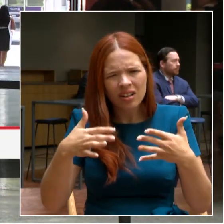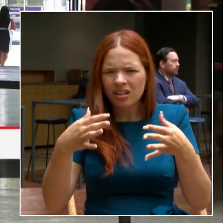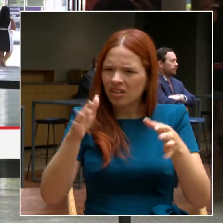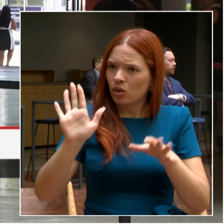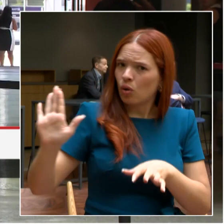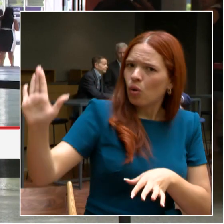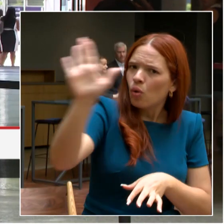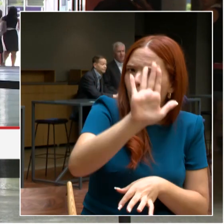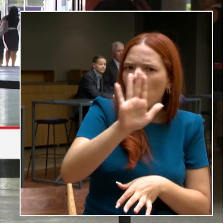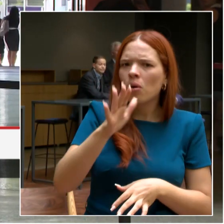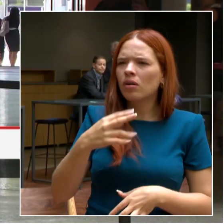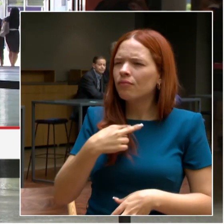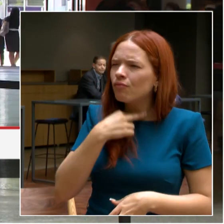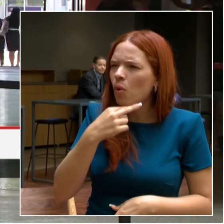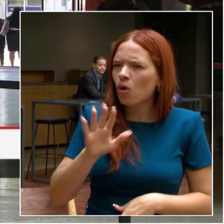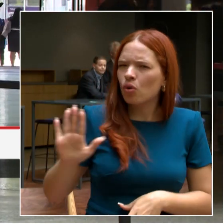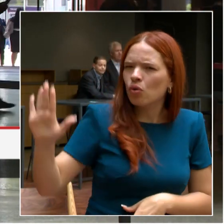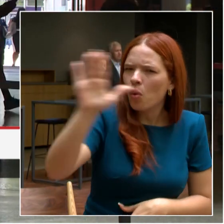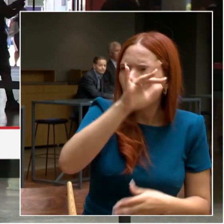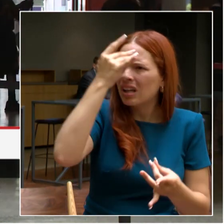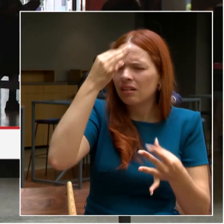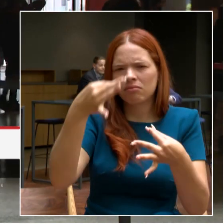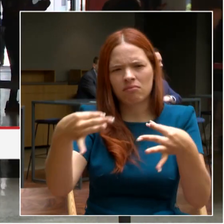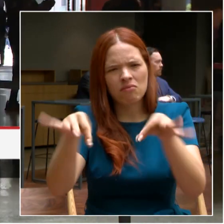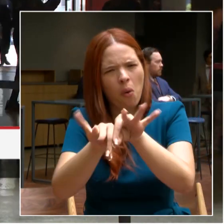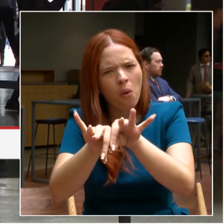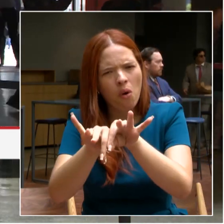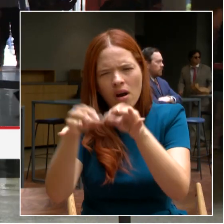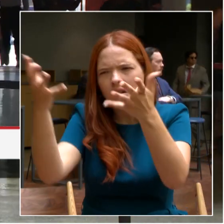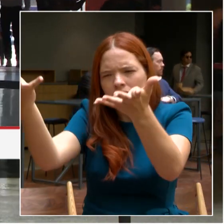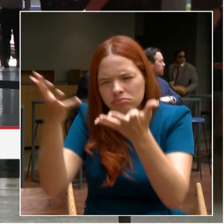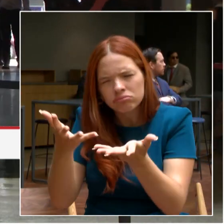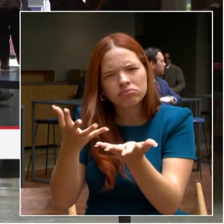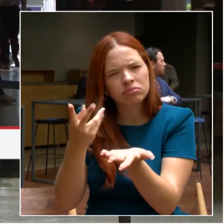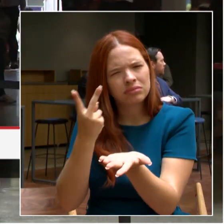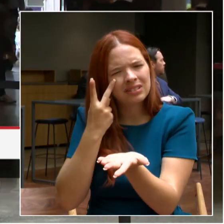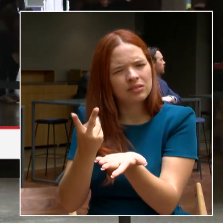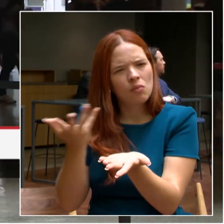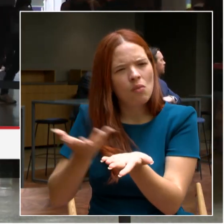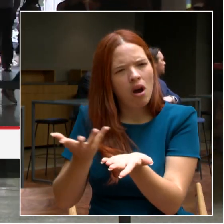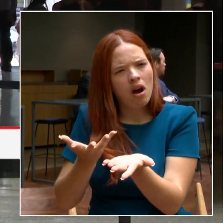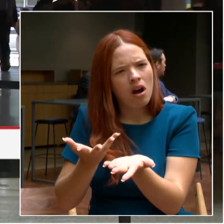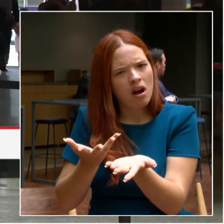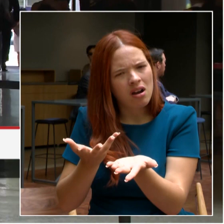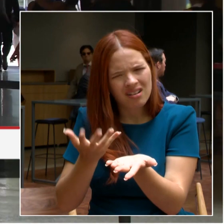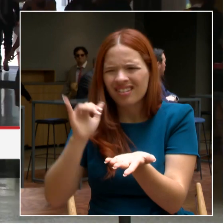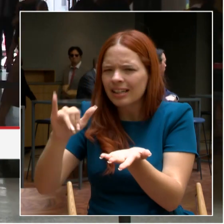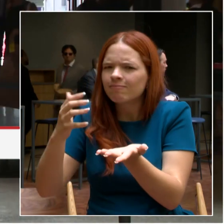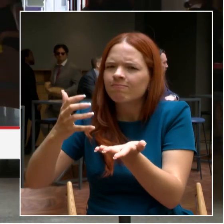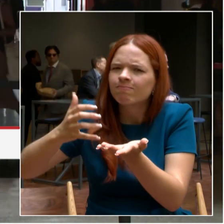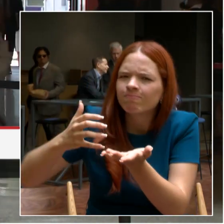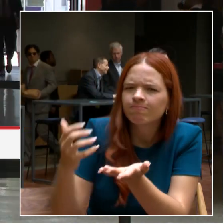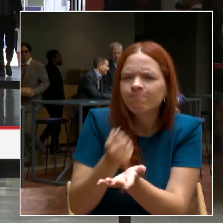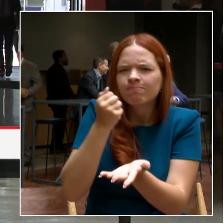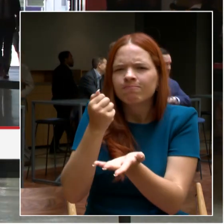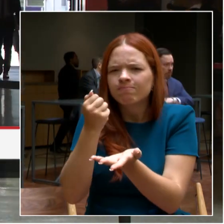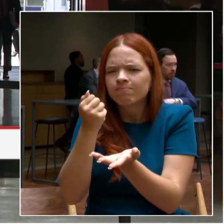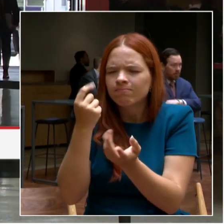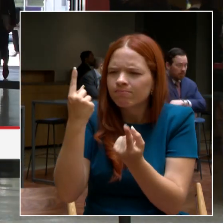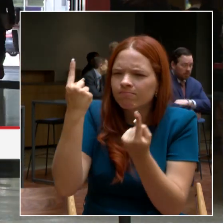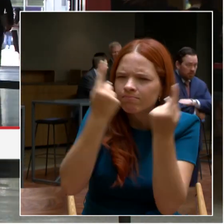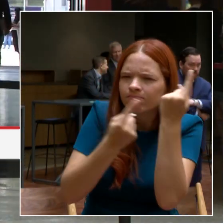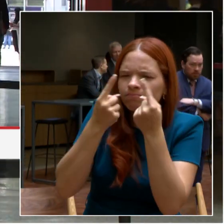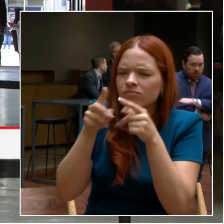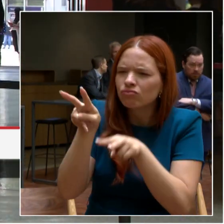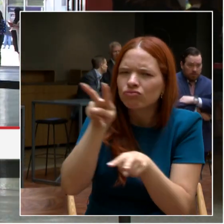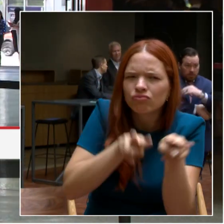make sure that we're all taking a time out to really use this time to take advantage of the space for free thinking,